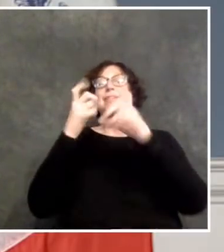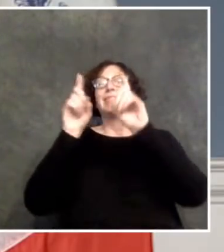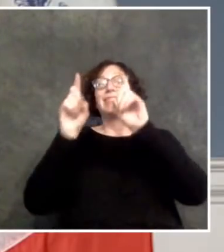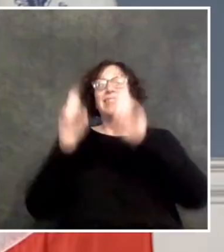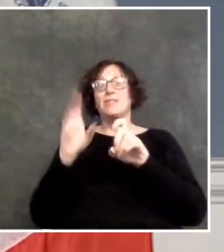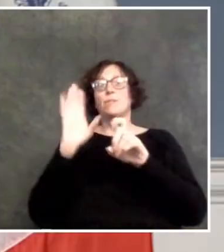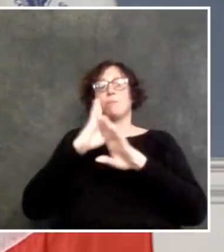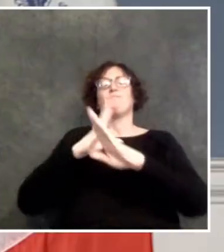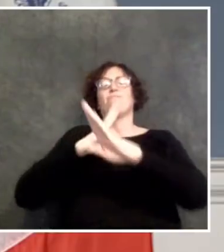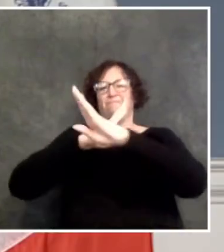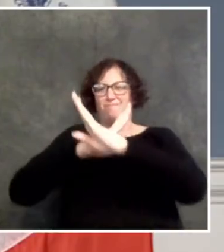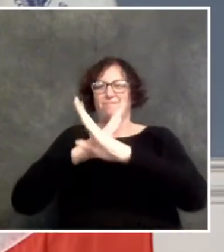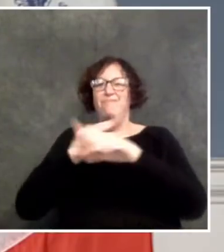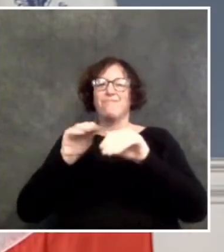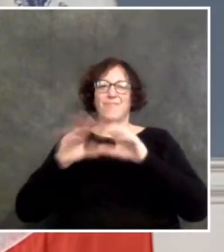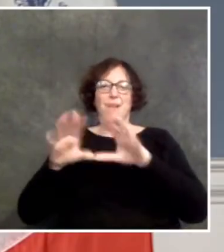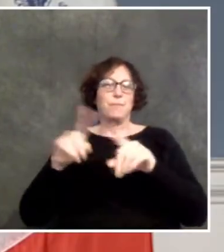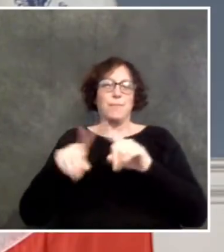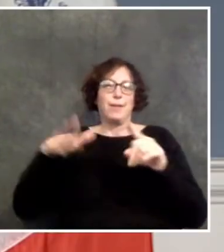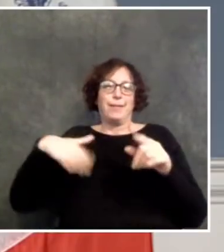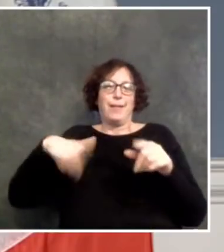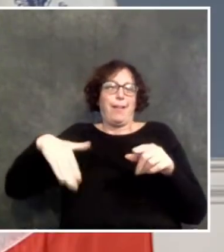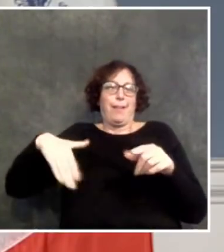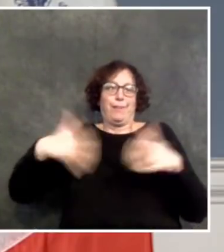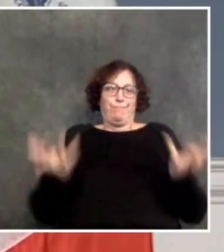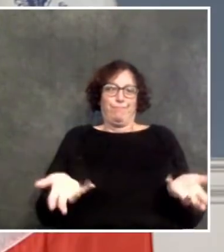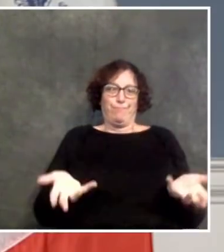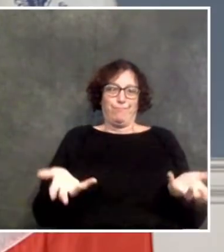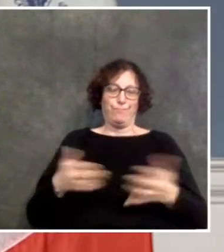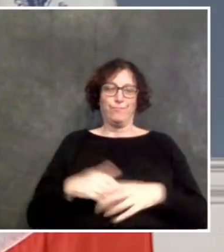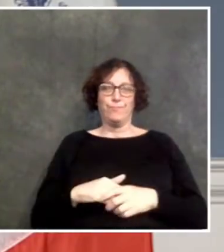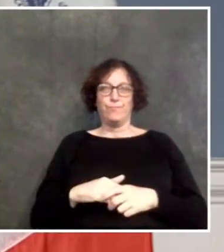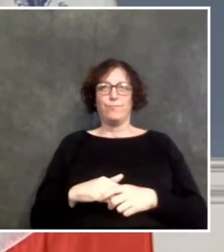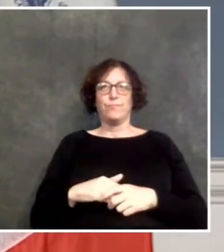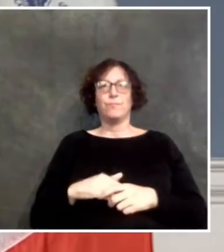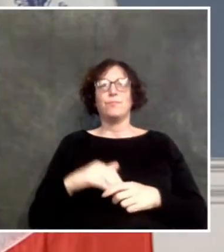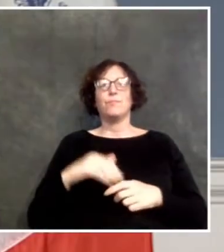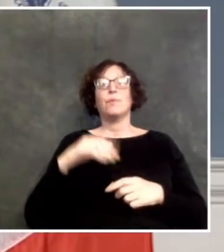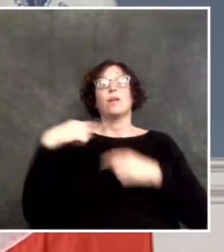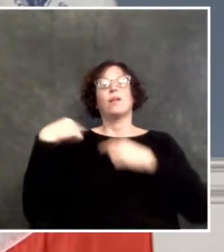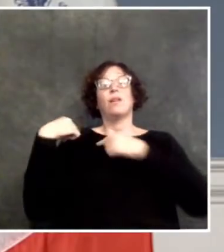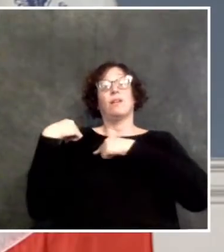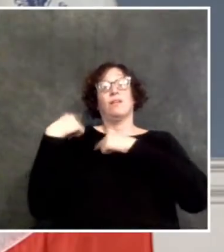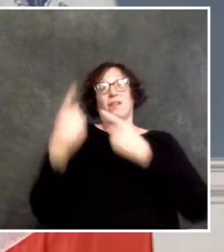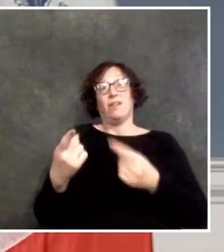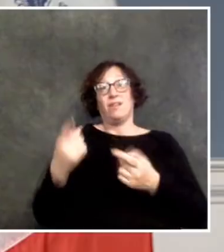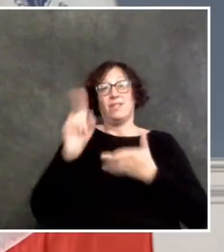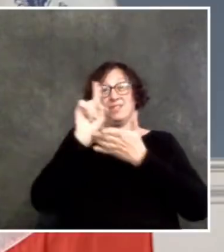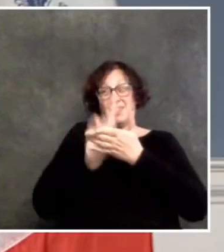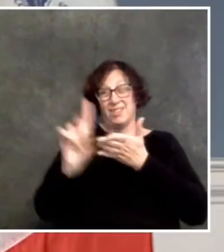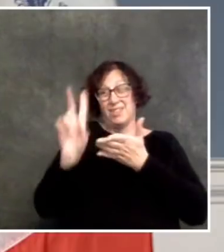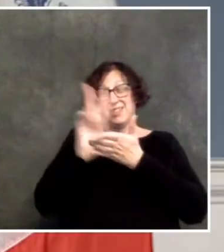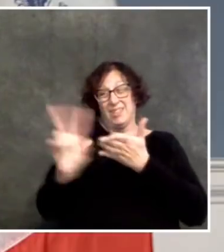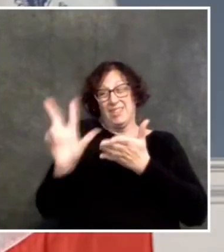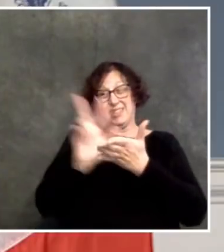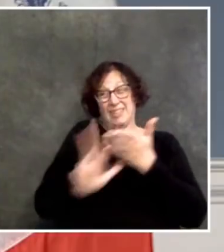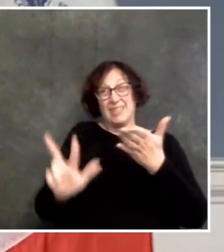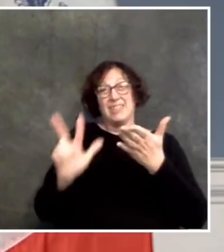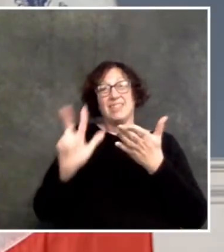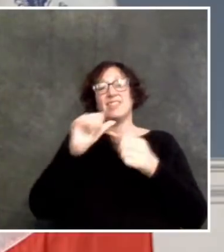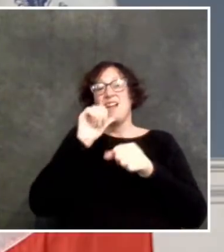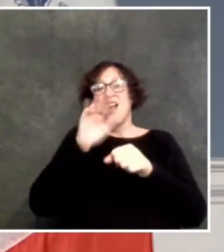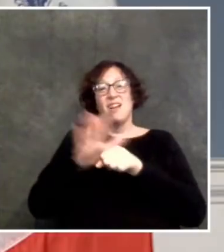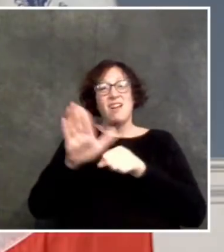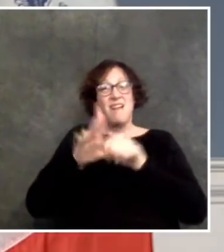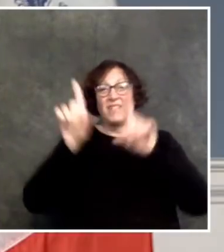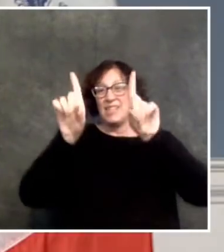But then we went through a phase over weeks now where there wasn't enough testing available anywhere. And we kept trying to say the